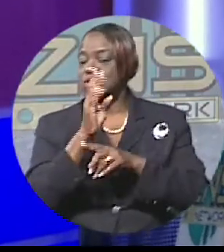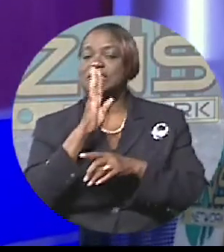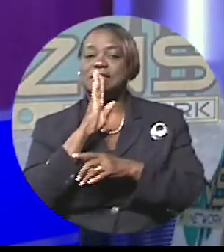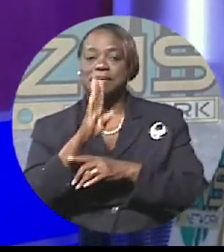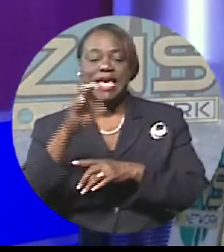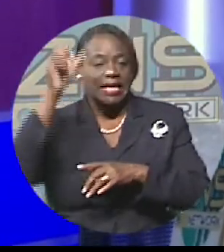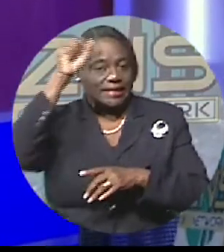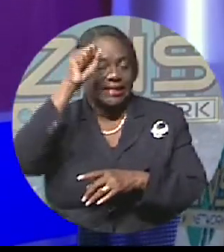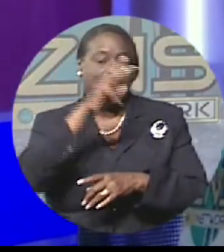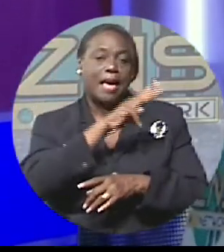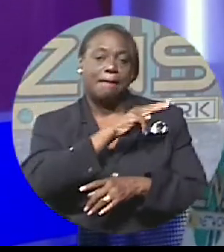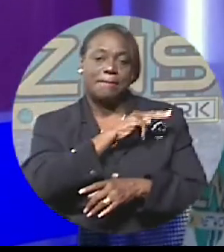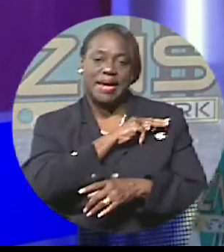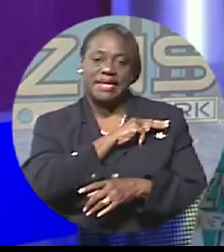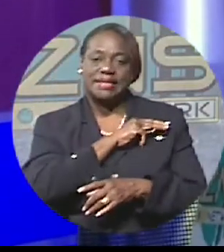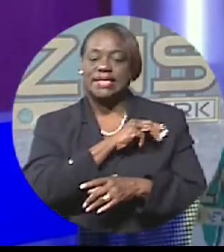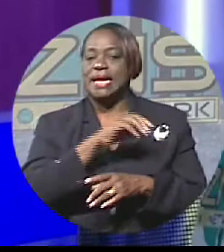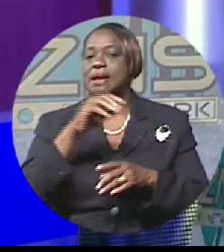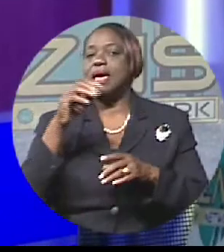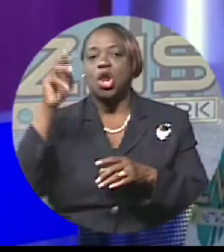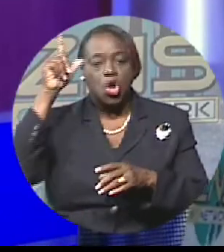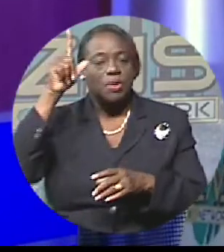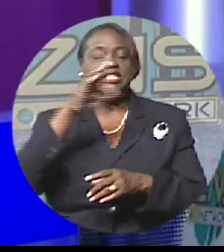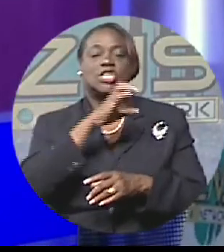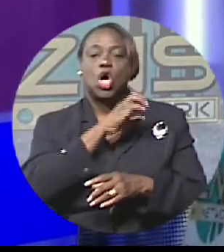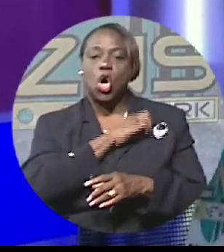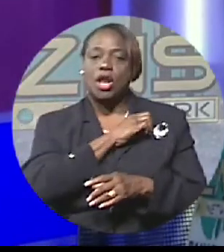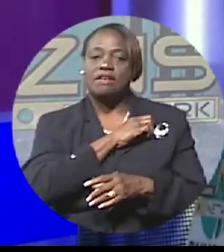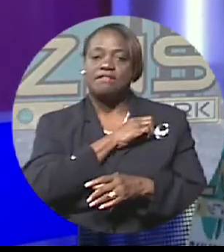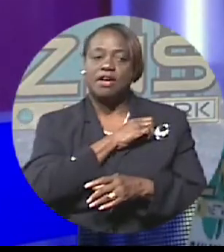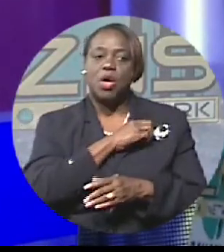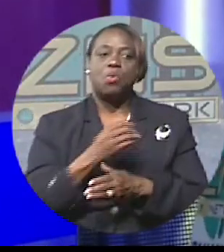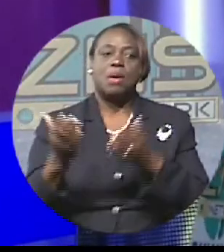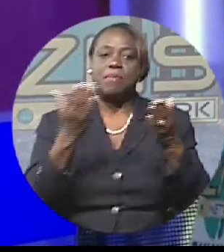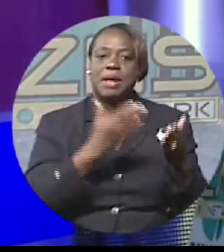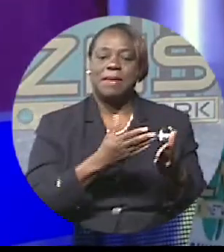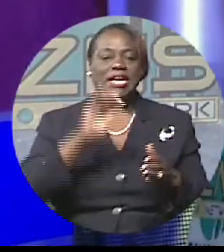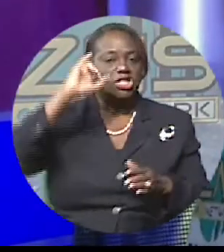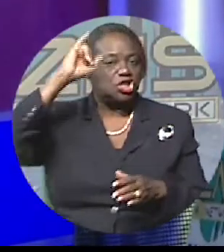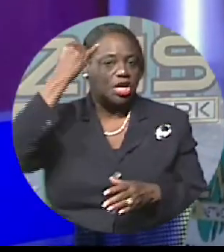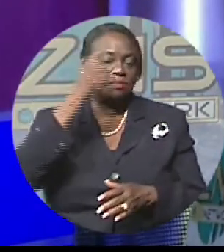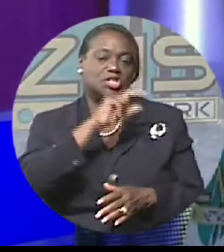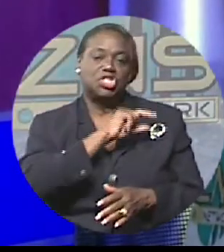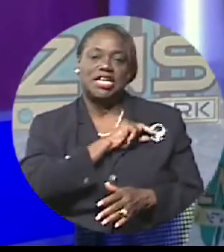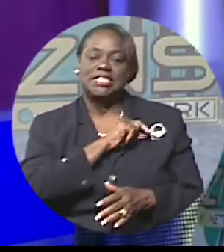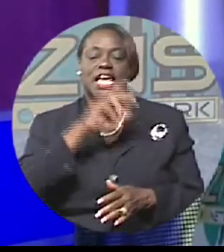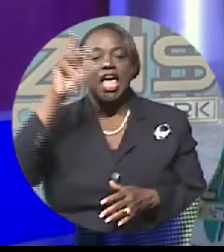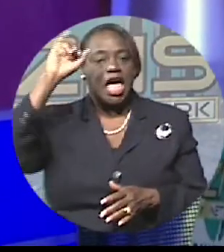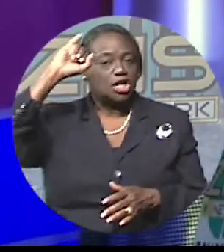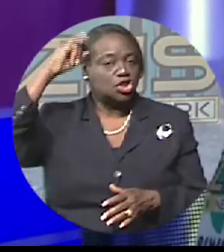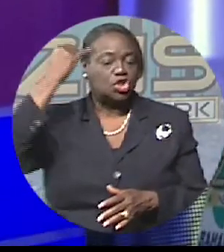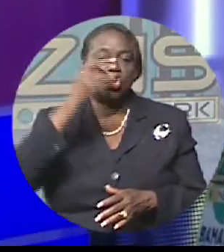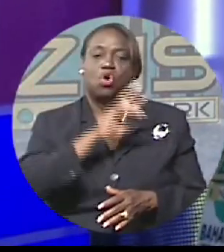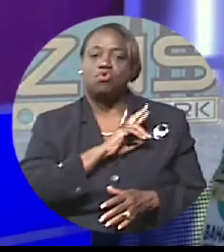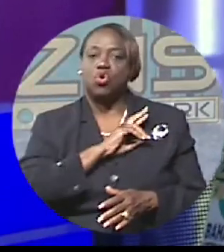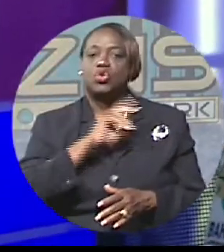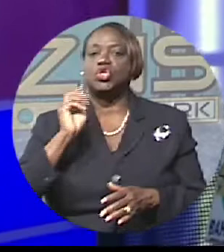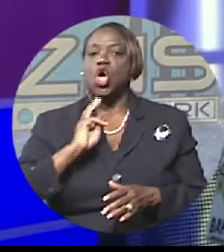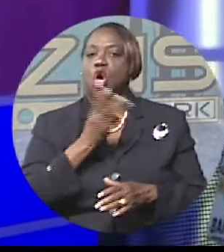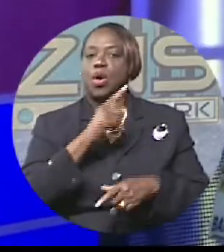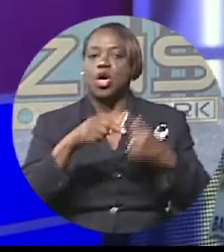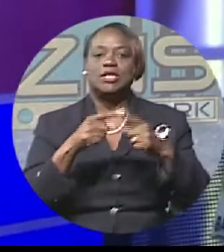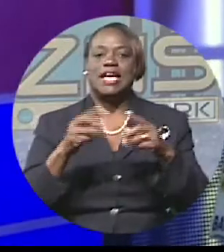Sam Madison, Pat Sertan, a couple of young guys, Lewis Oliver. We're even bringing back old Jim Jensen and Joe Rose. So we're going to have